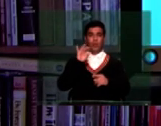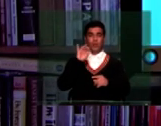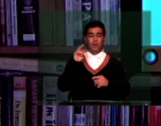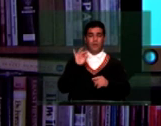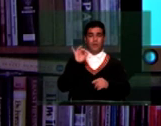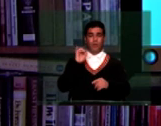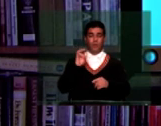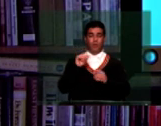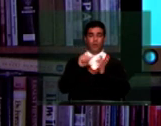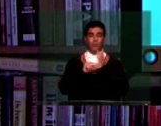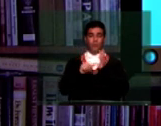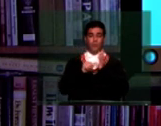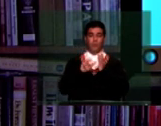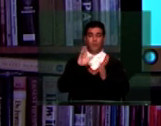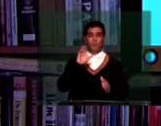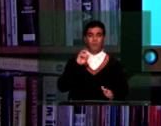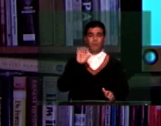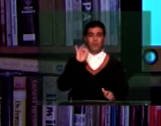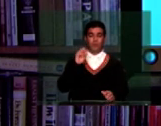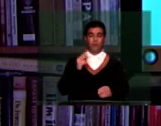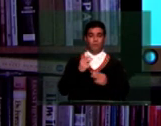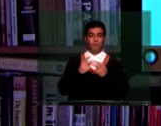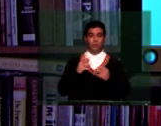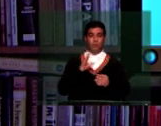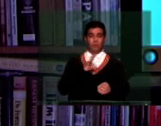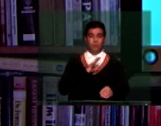va 60ta vodorod ioni hosil bo'ldi.